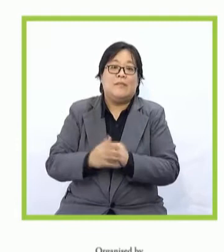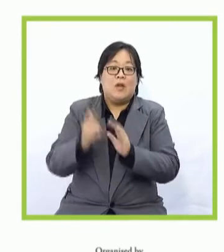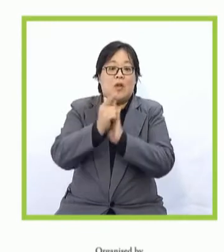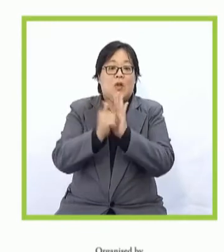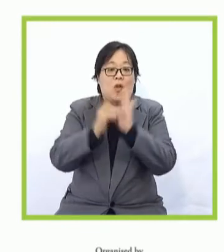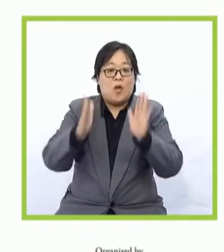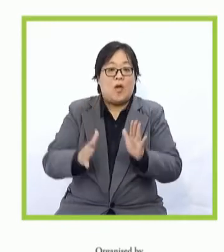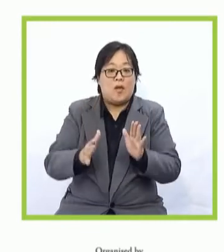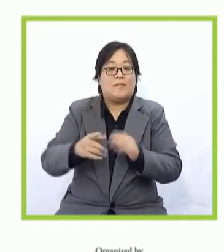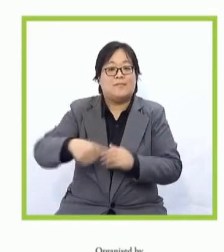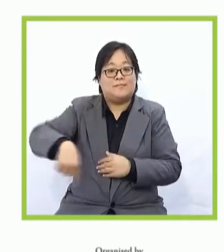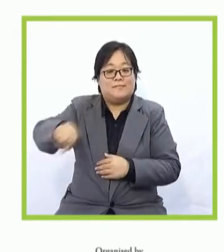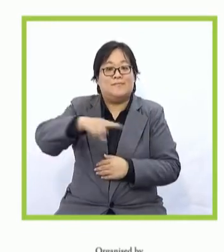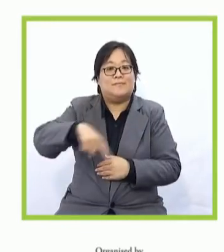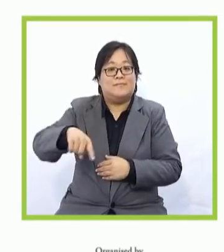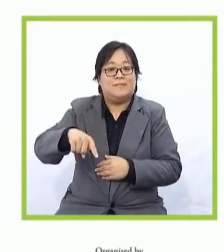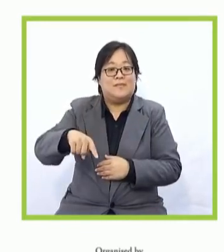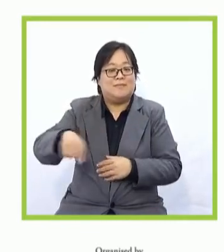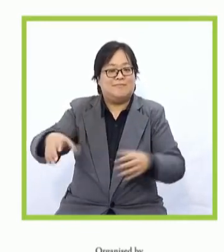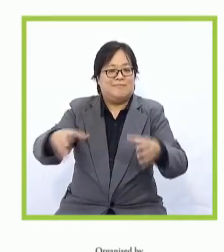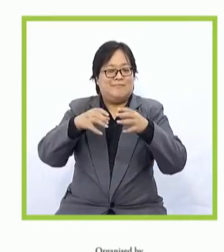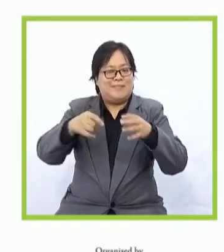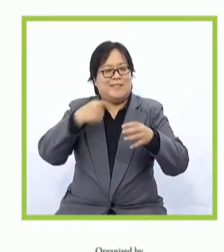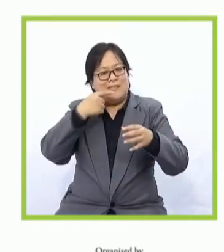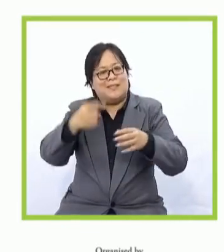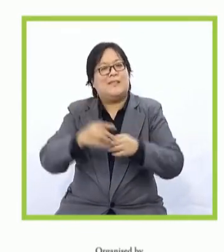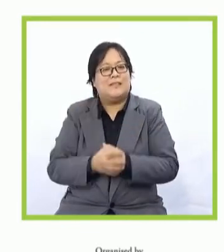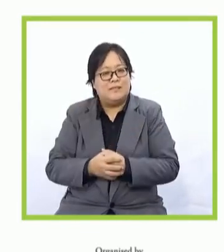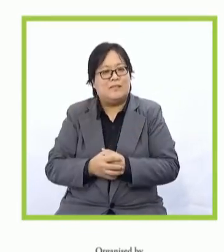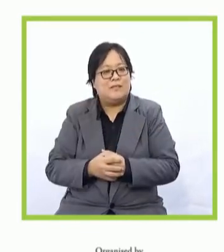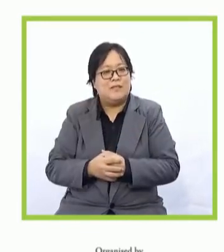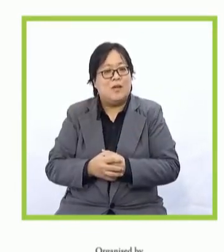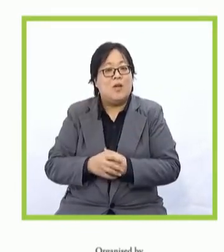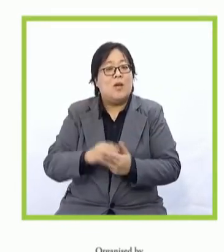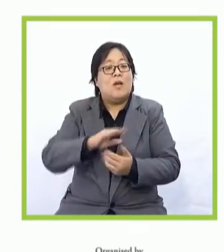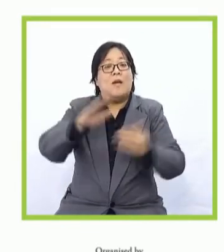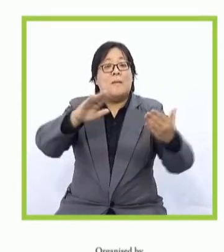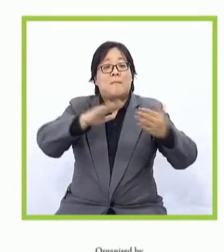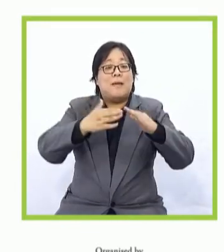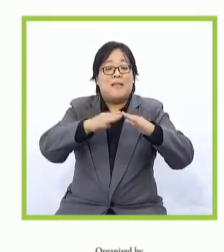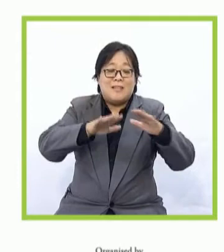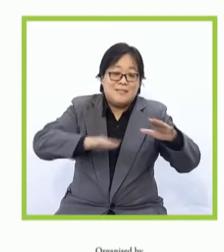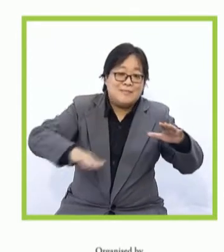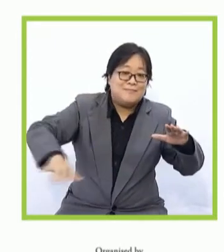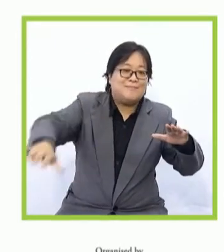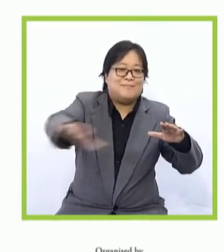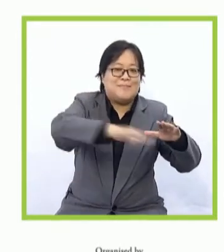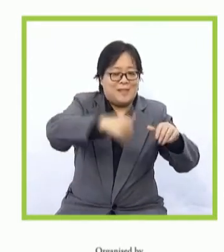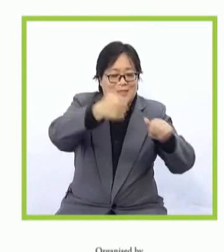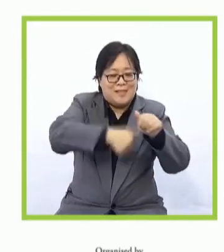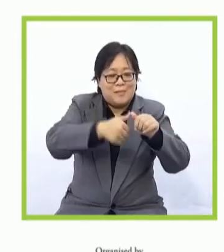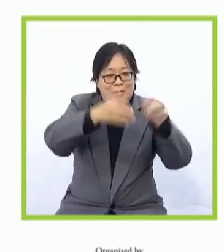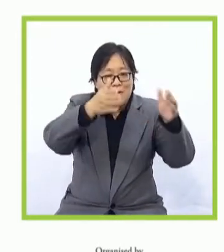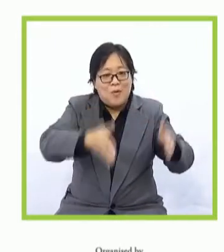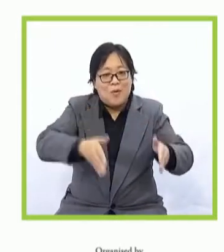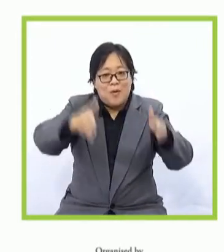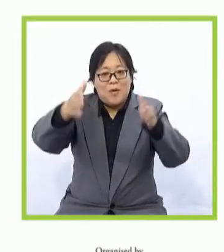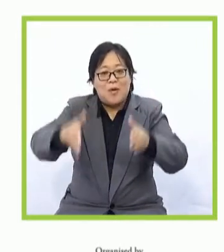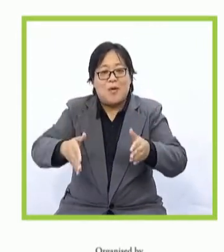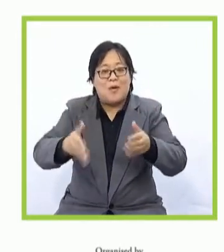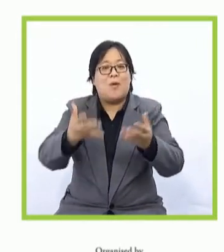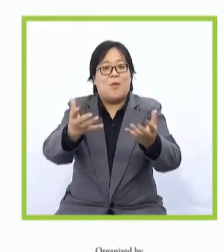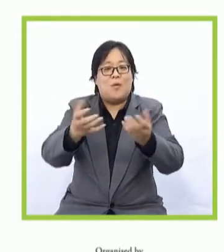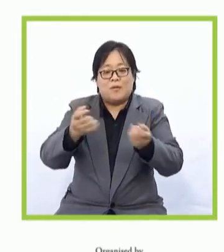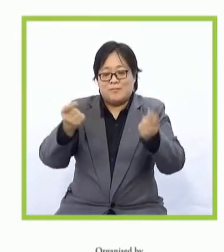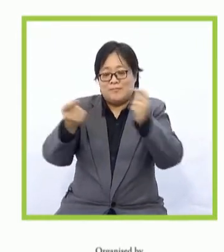for the Montgomery bus boycott argued, it was the whole town, it was every single person that won that change.